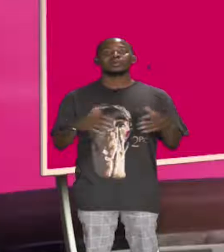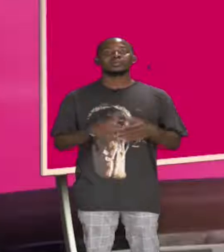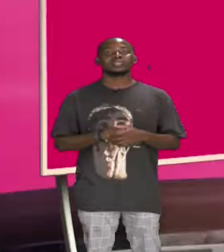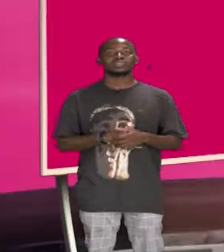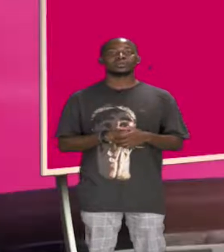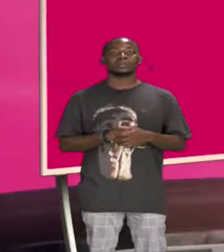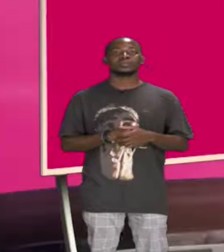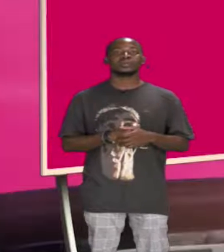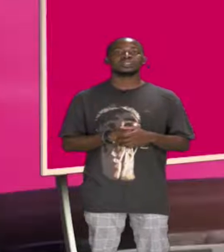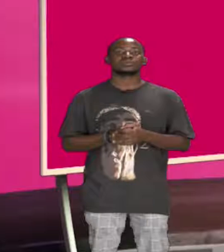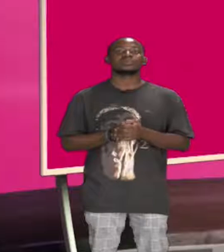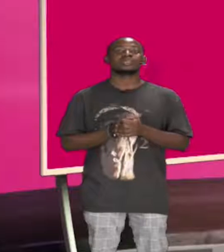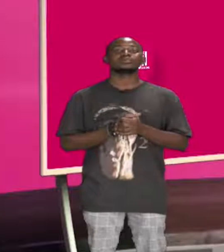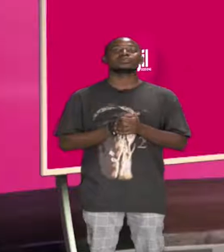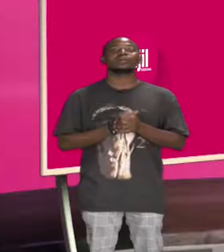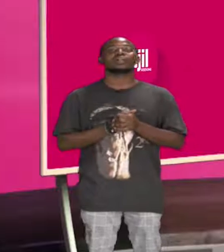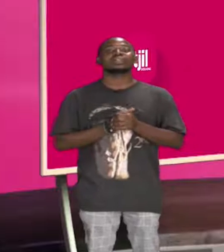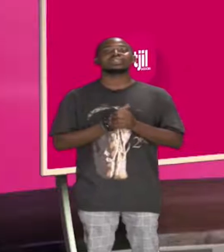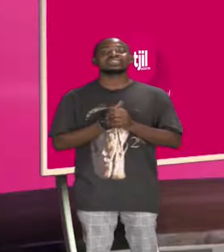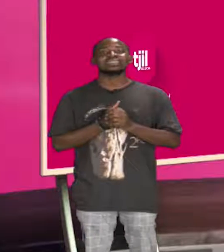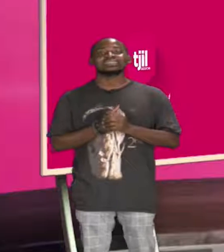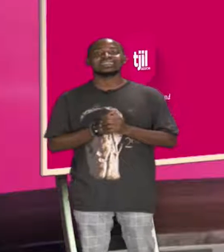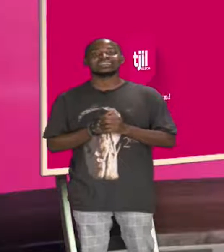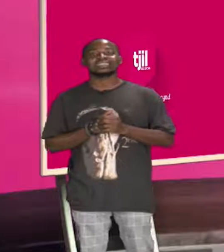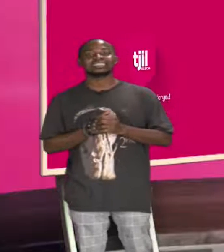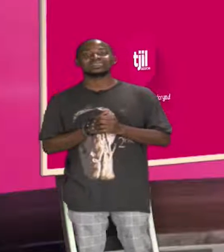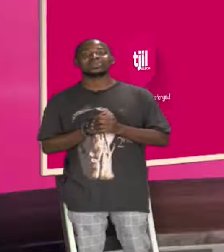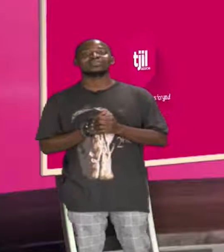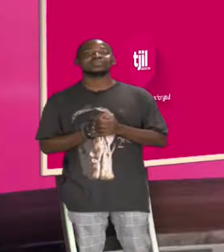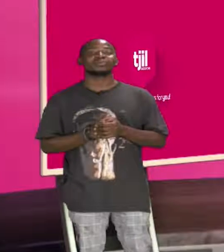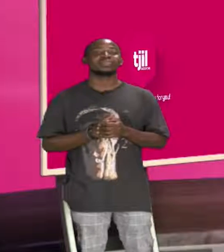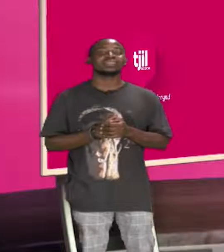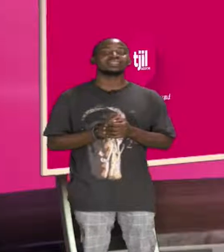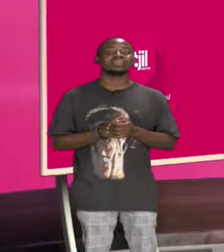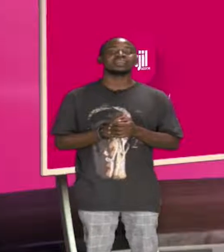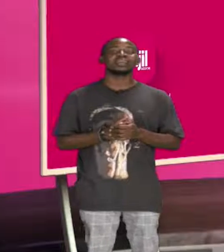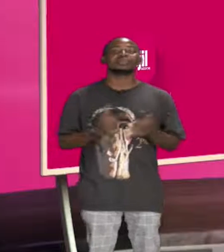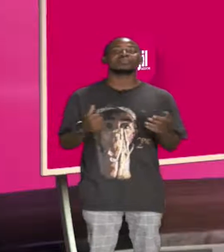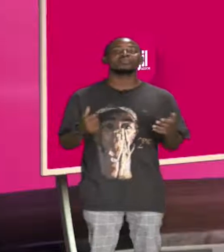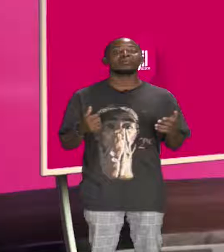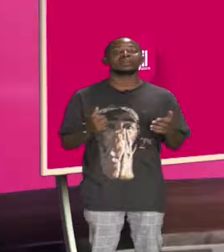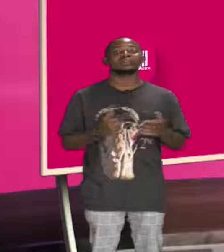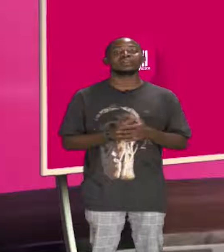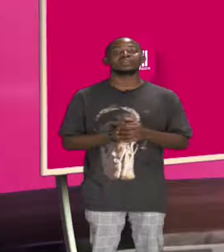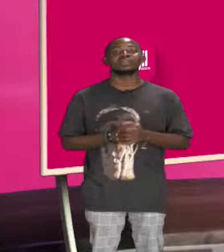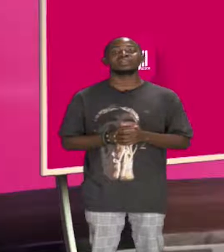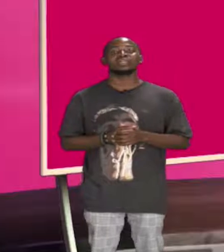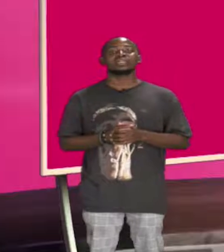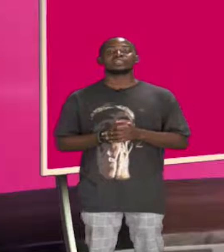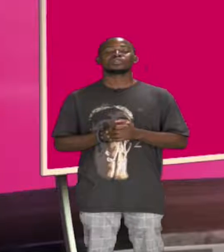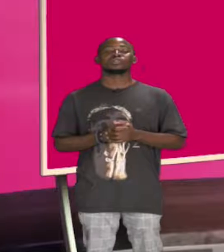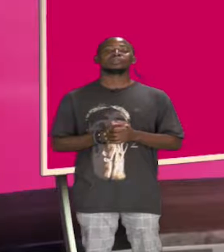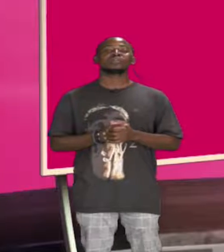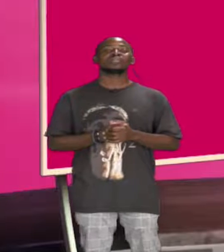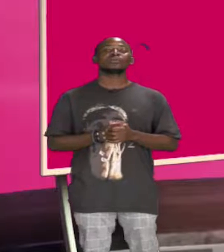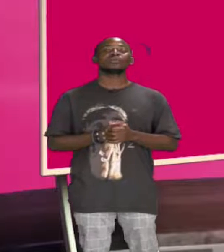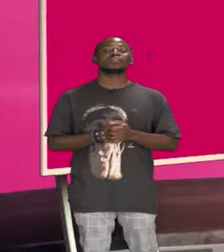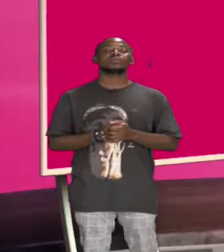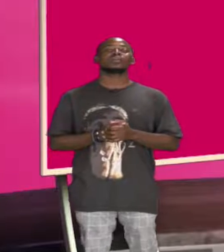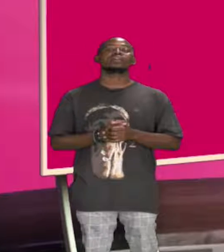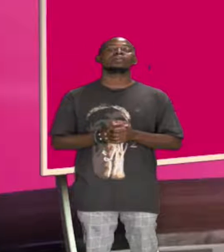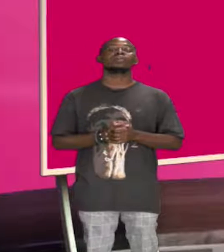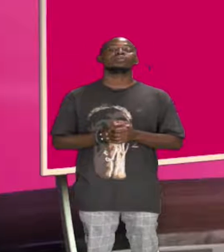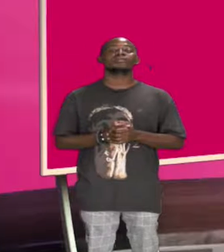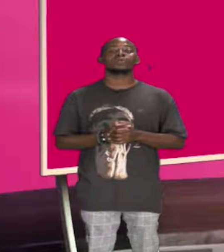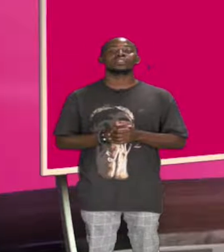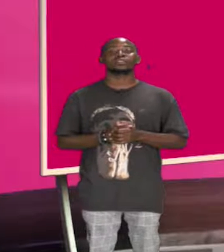Hello NMH at 1 viewers, welcome to another exciting edition of the Weekend Gig Guide with me, Michael Kayunde. So to begin with, you